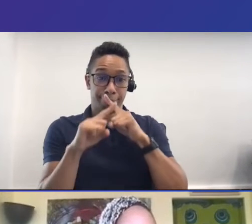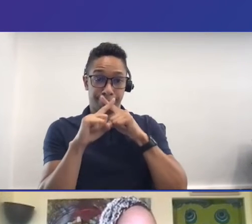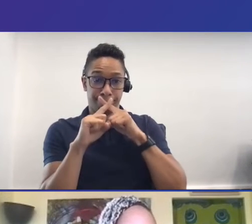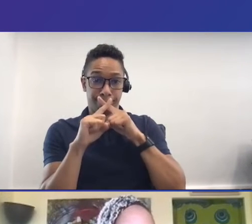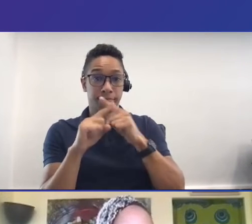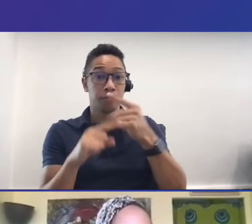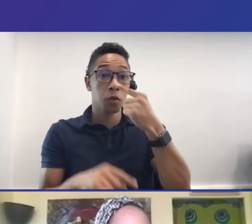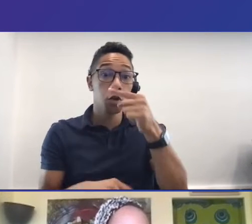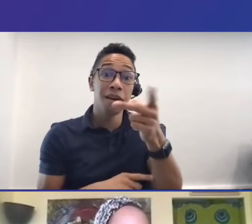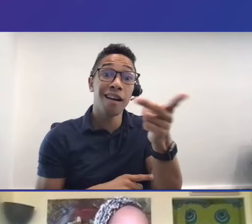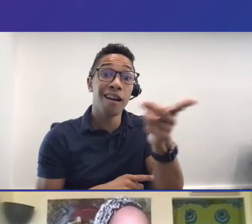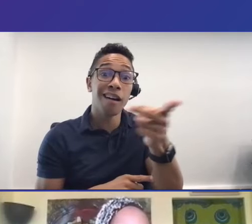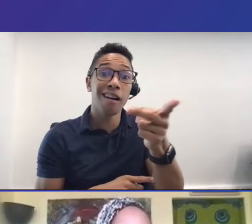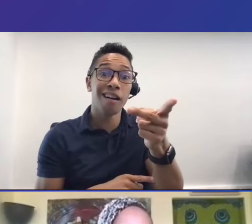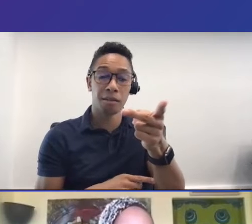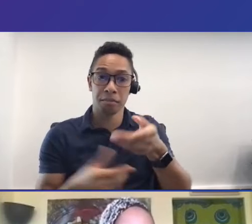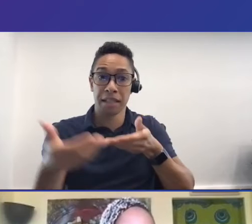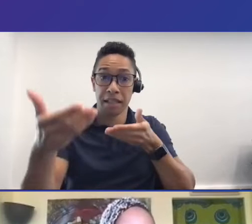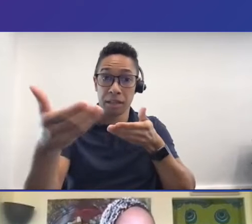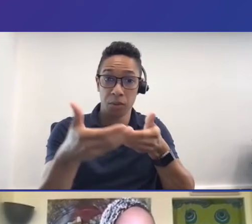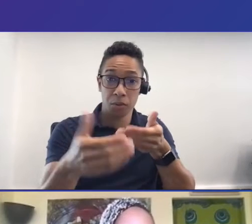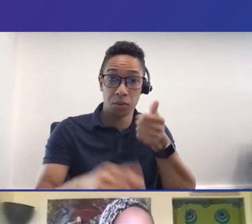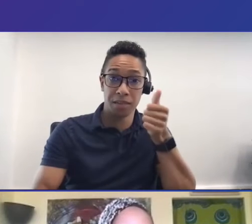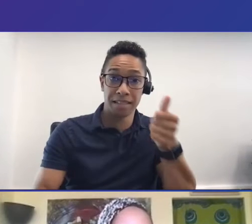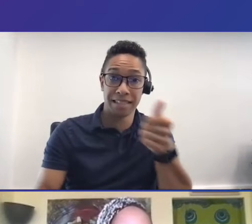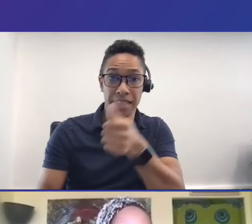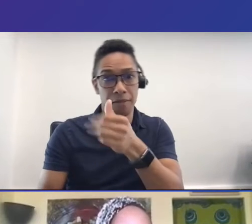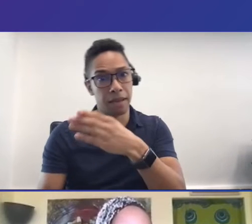to share who you are and where you are.